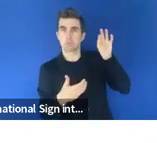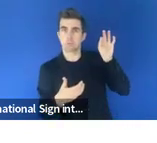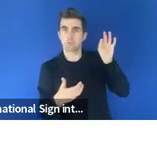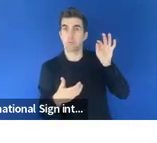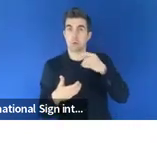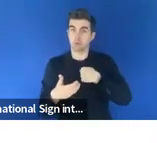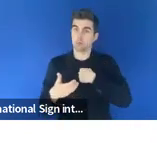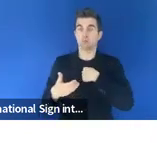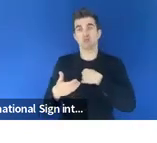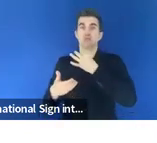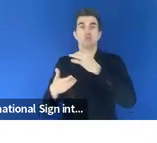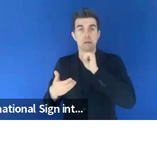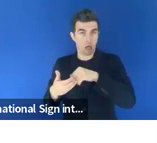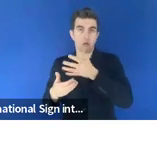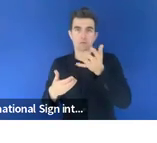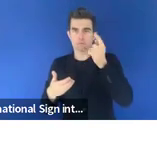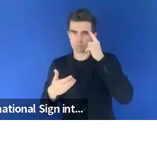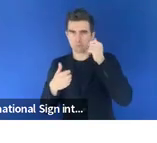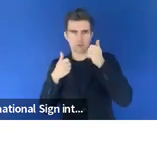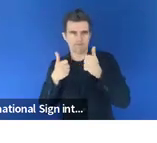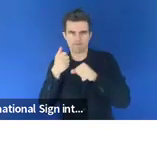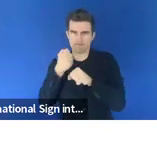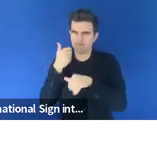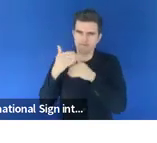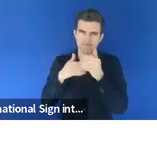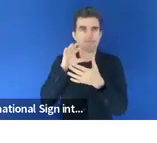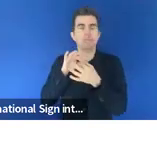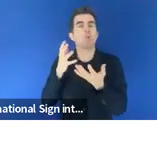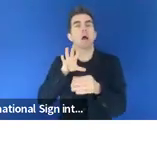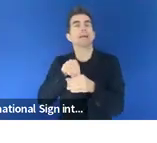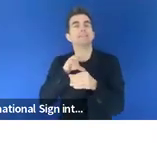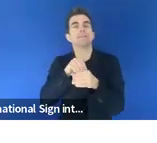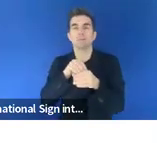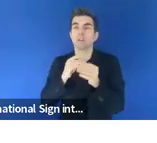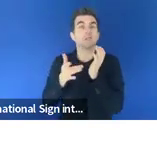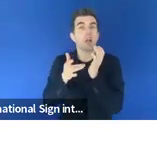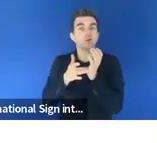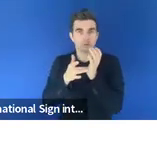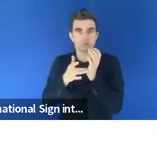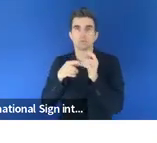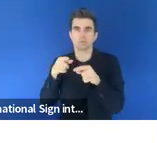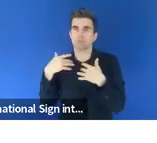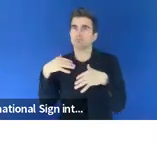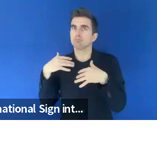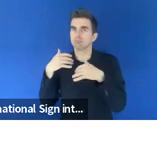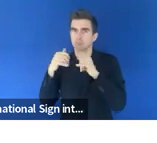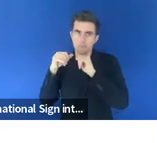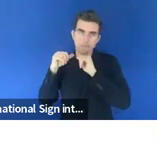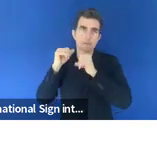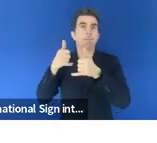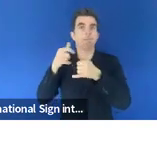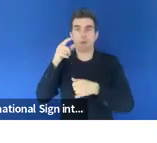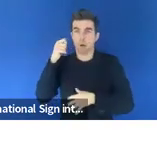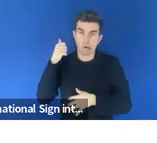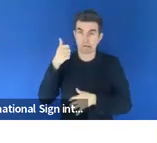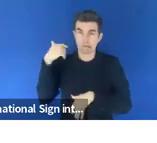is a really, really valuable award. If you're doing something cool, it's really great to have this award on your website. I've